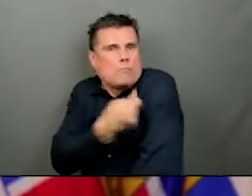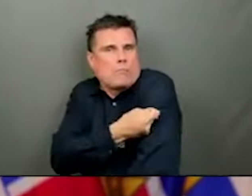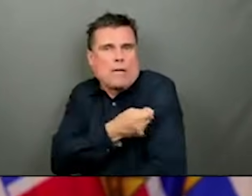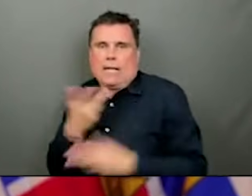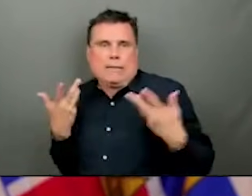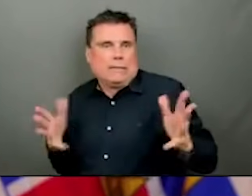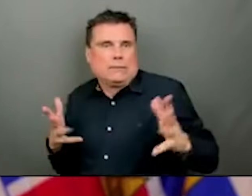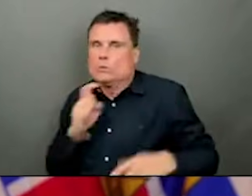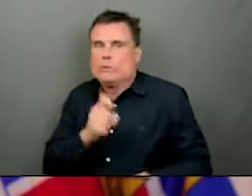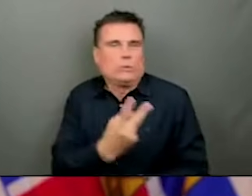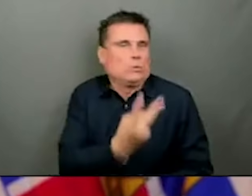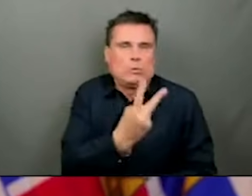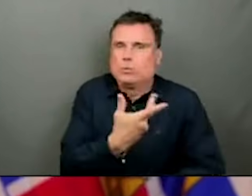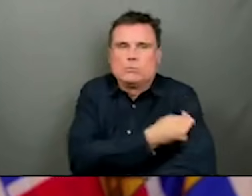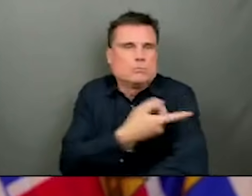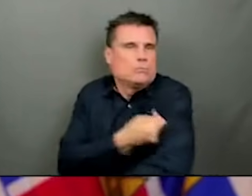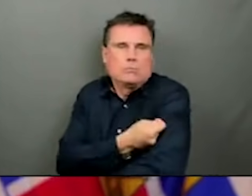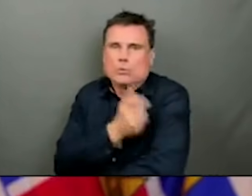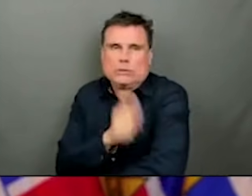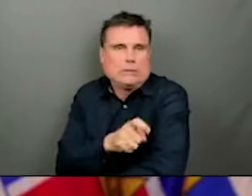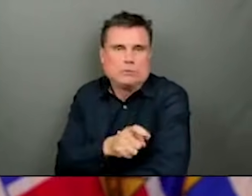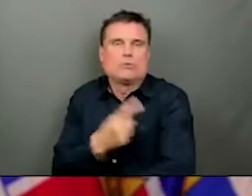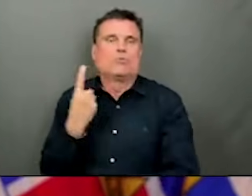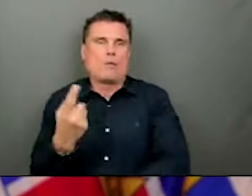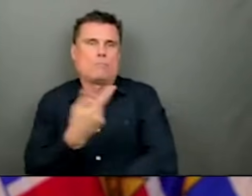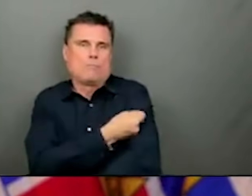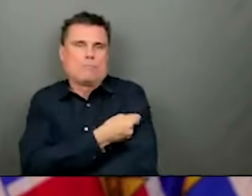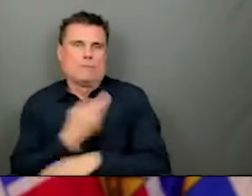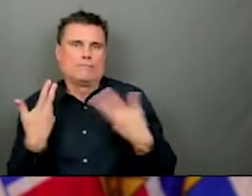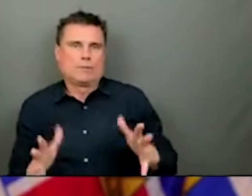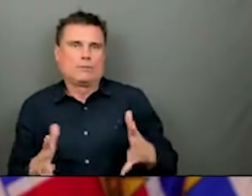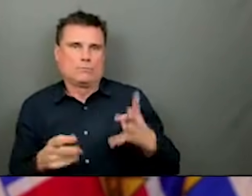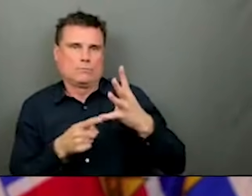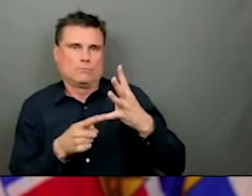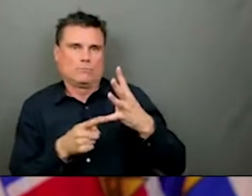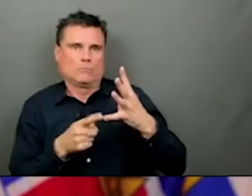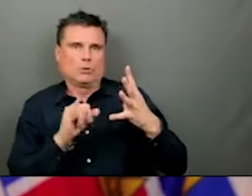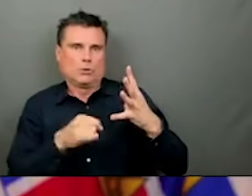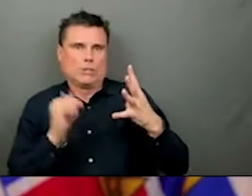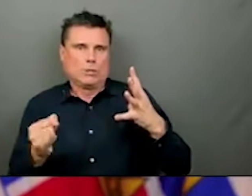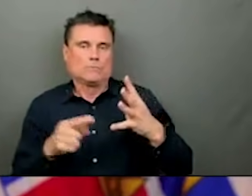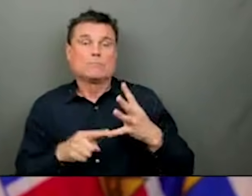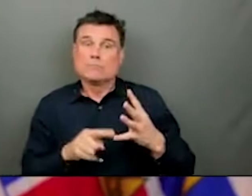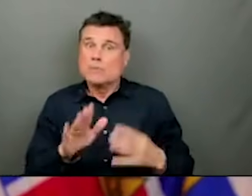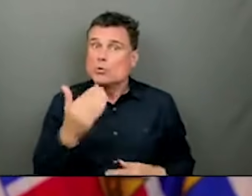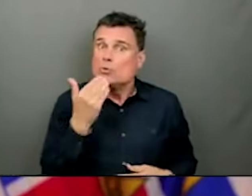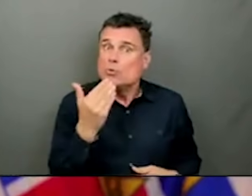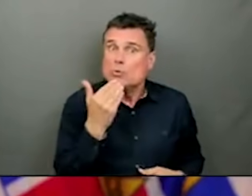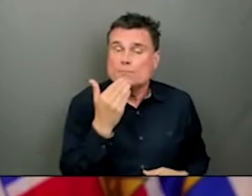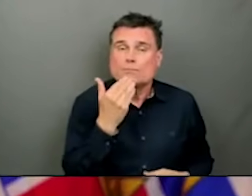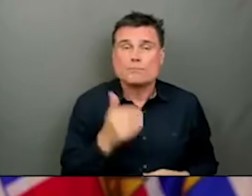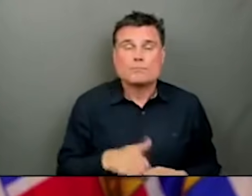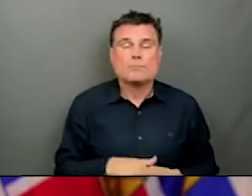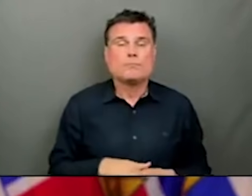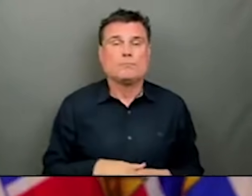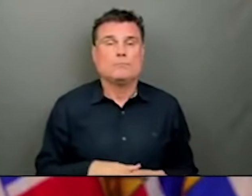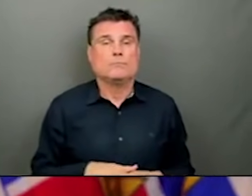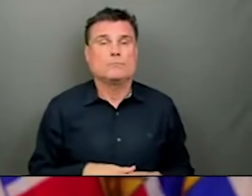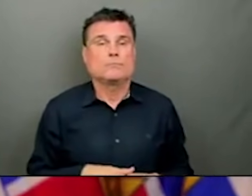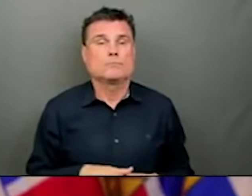certain populations, particularly people who it may be challenging to find for dose 2. So I'll let